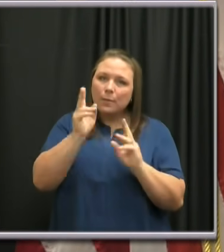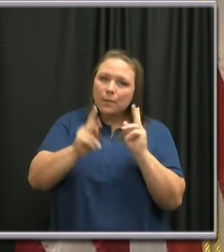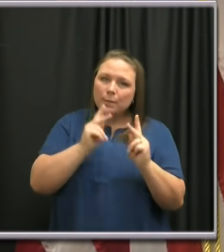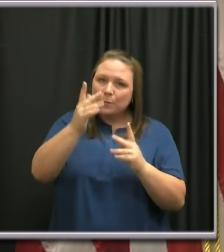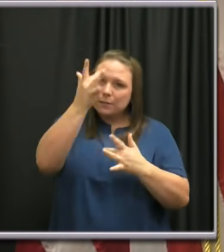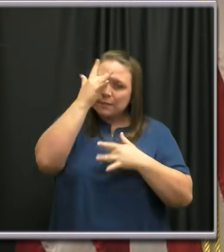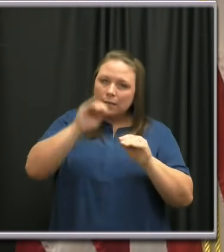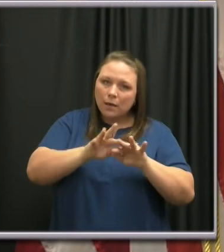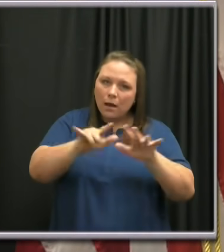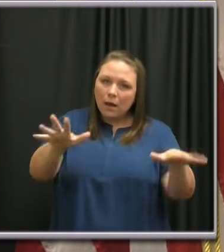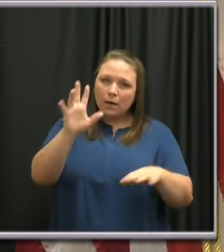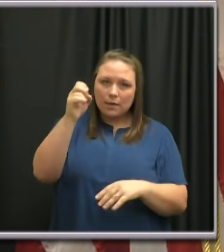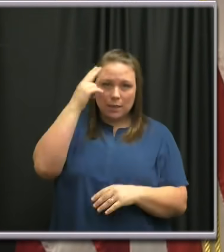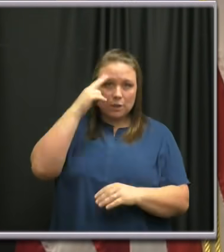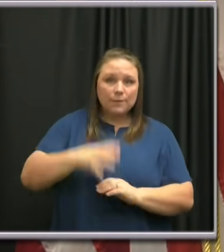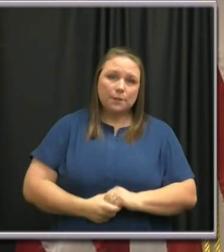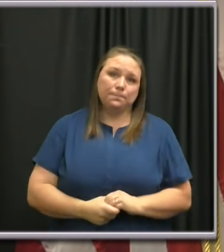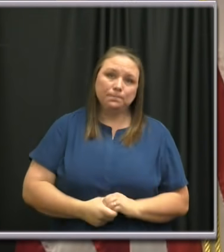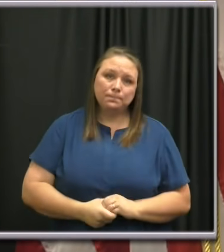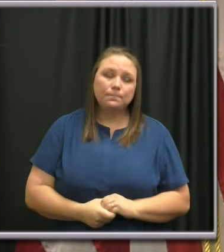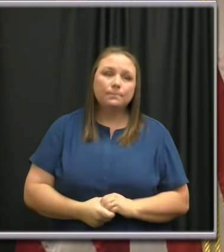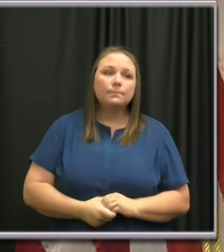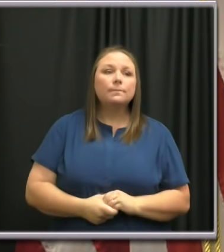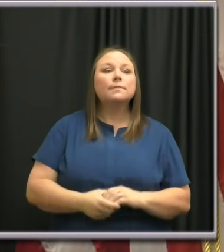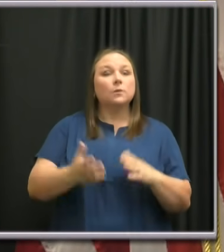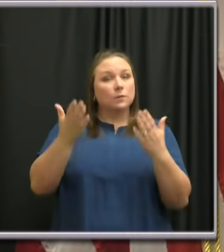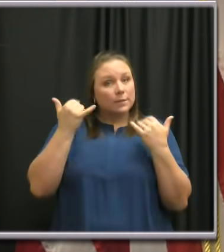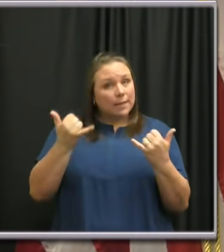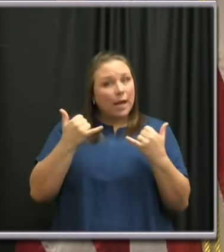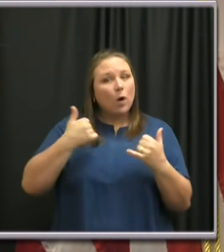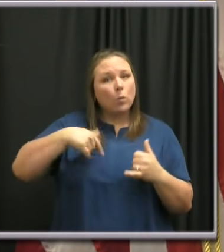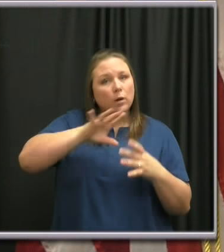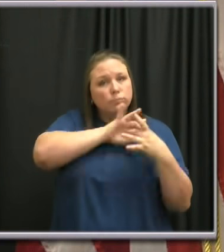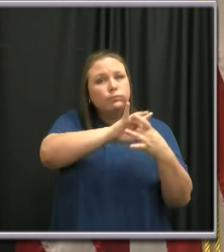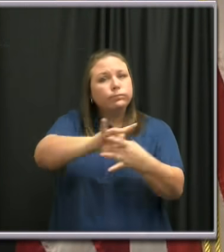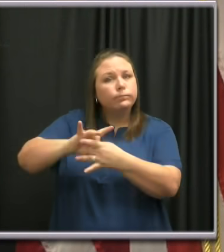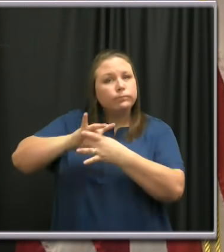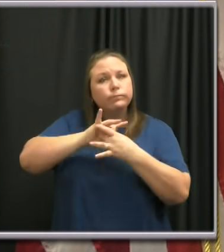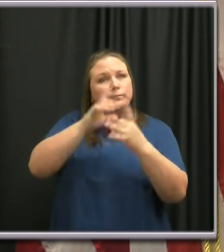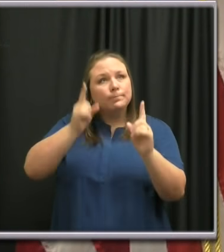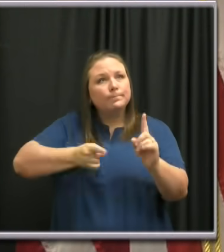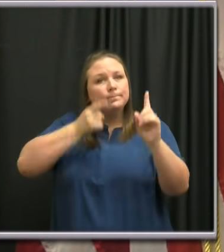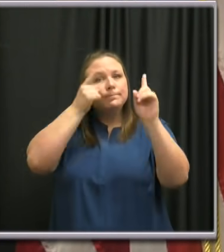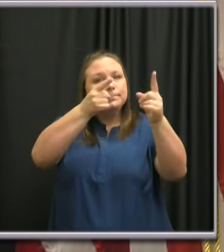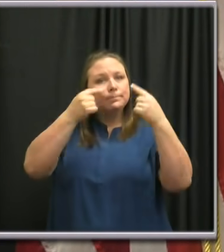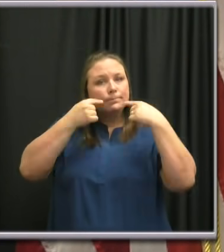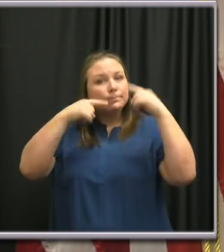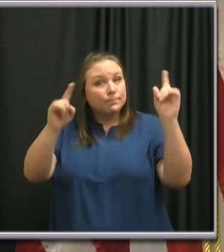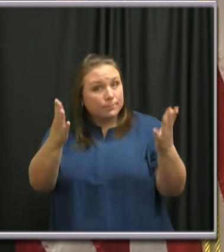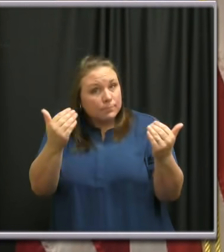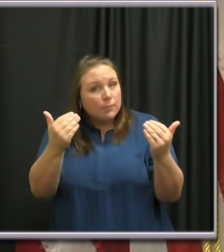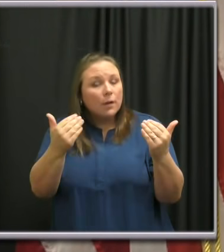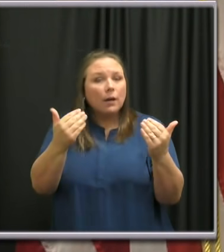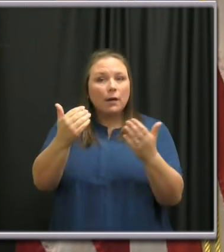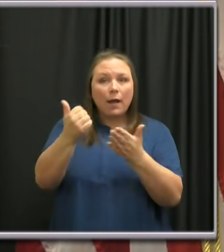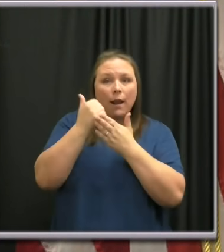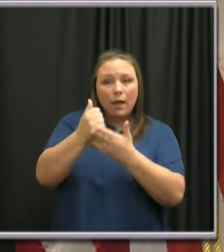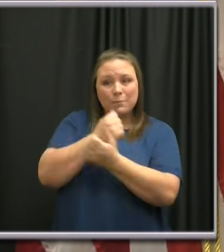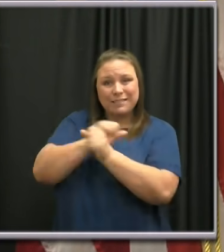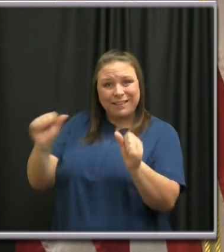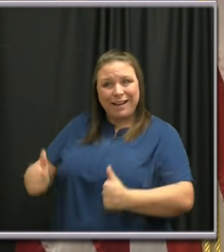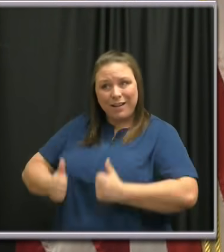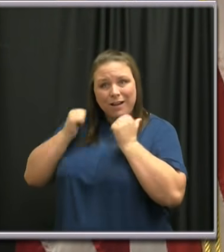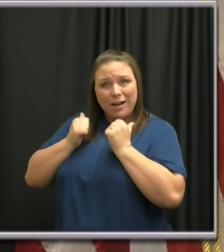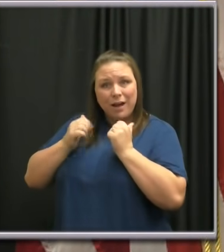coronavirus infections in our community. So let's work together towards this goal in order to save lives